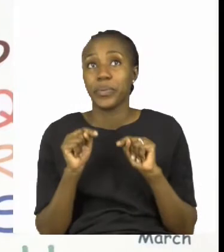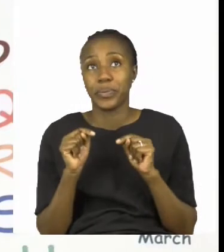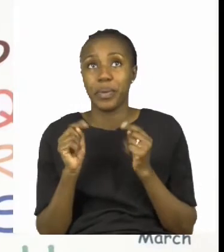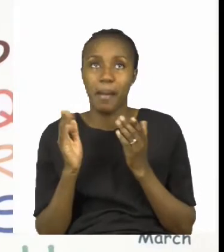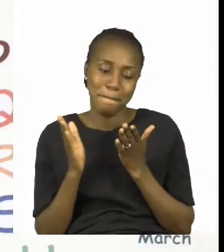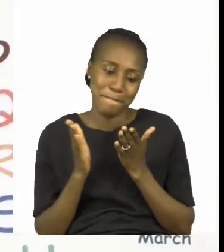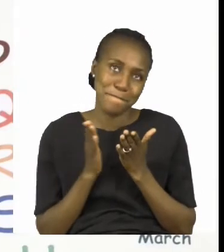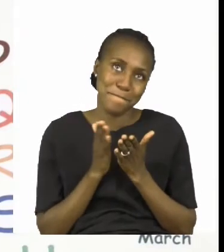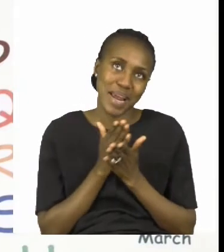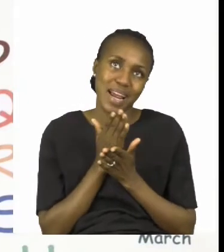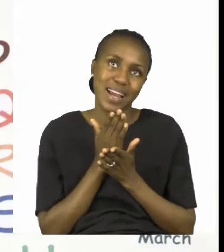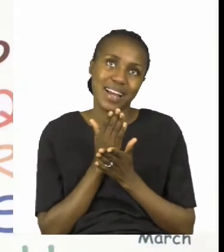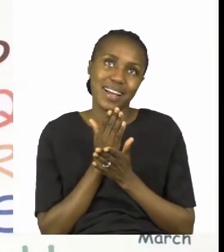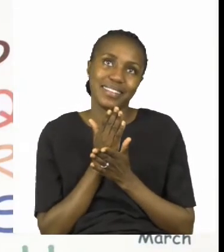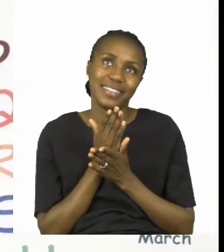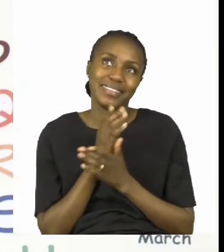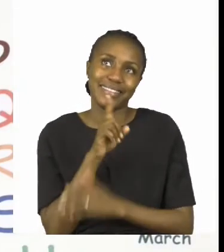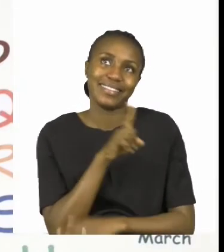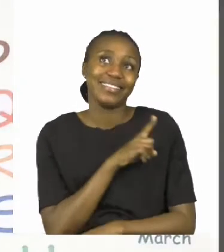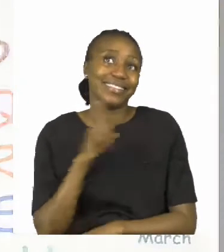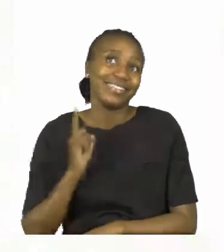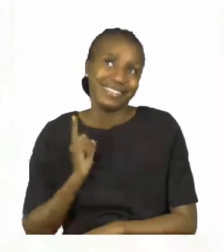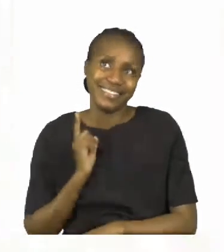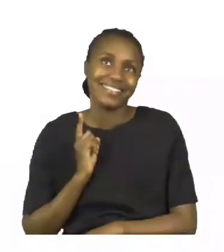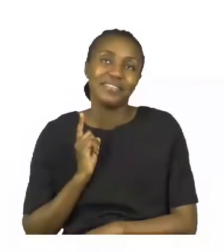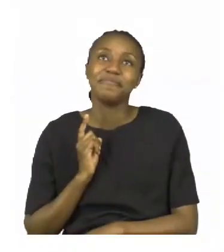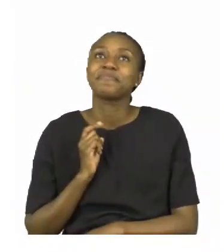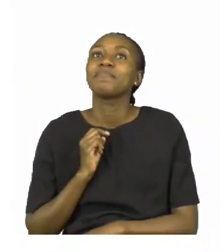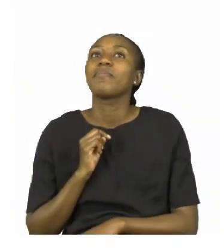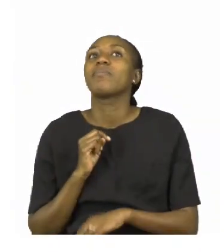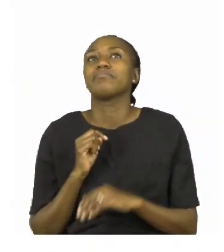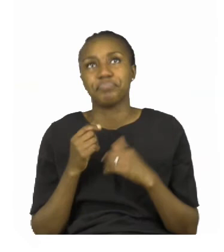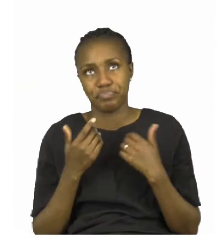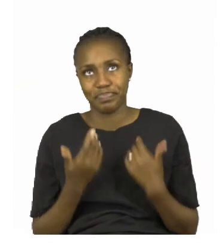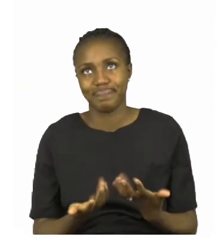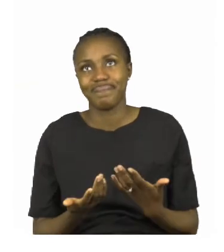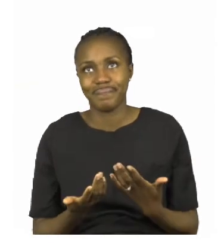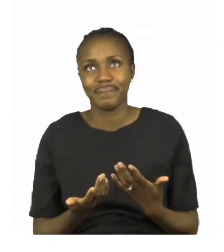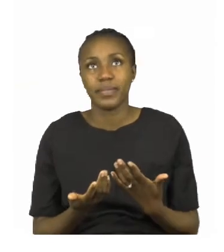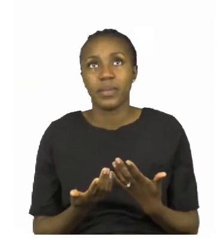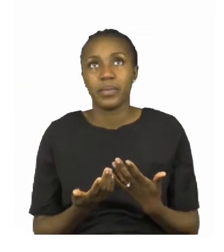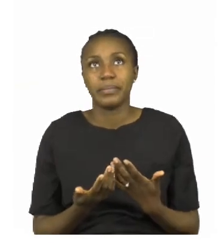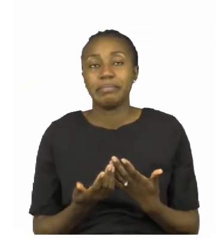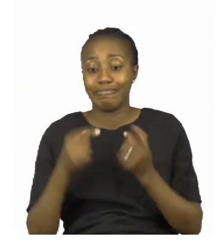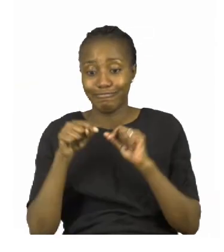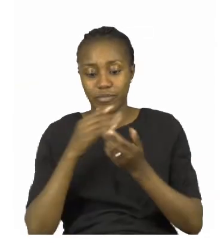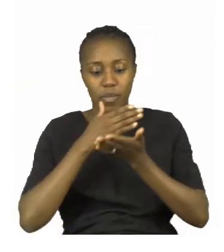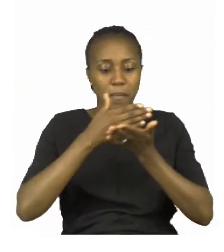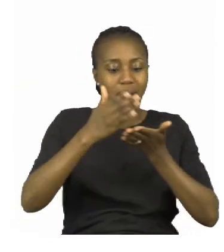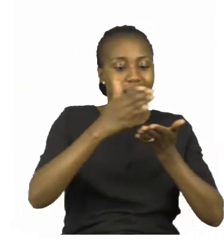to our page 11. On page 11, we are going to be